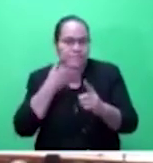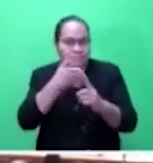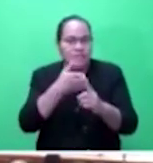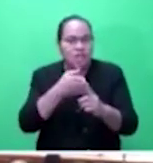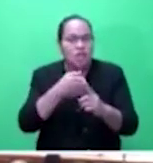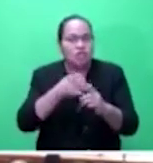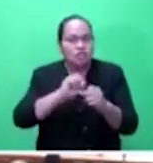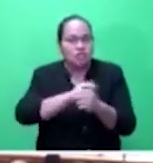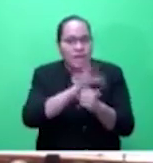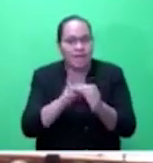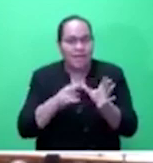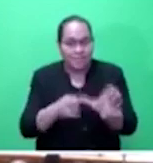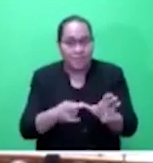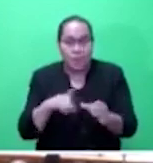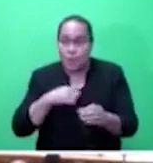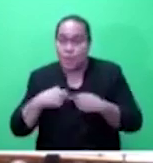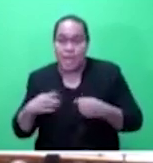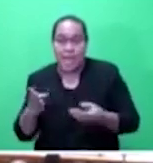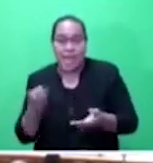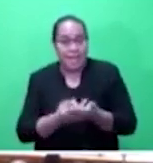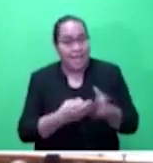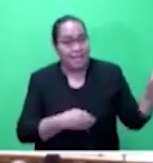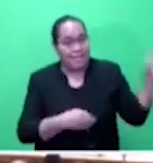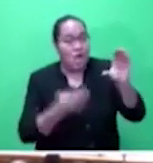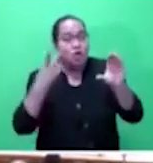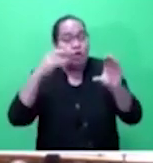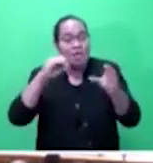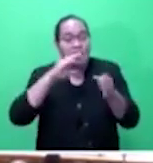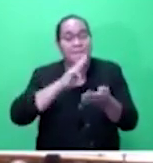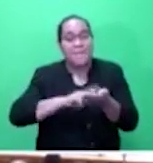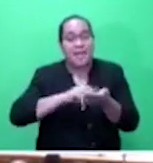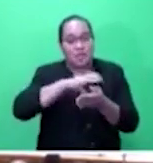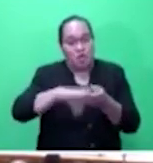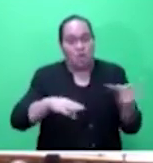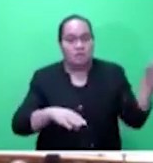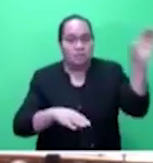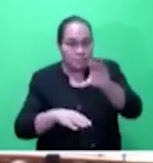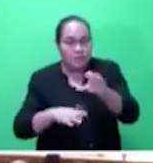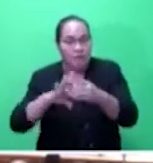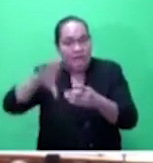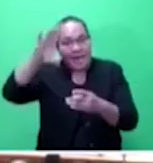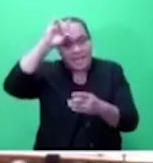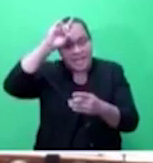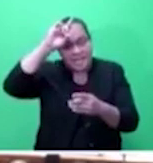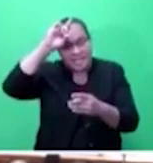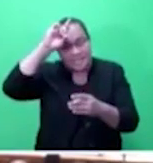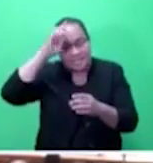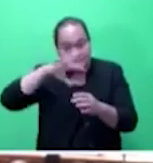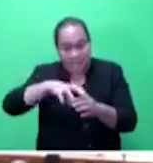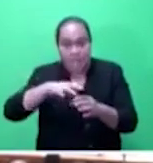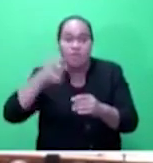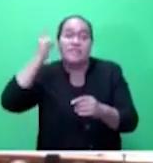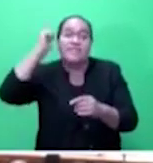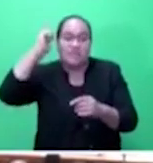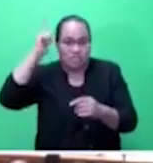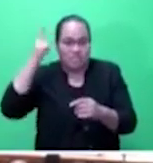response. We are adding another $20 million to the education sector to cater mainly for teachers' salaries now that the